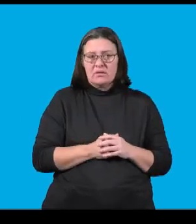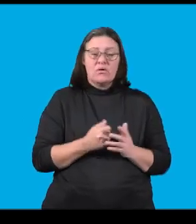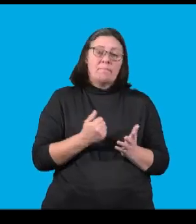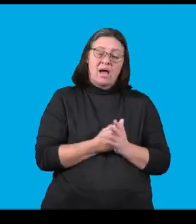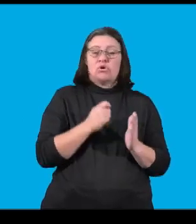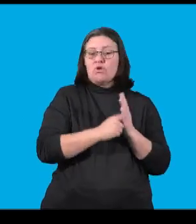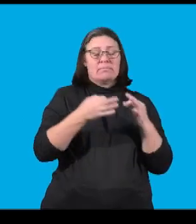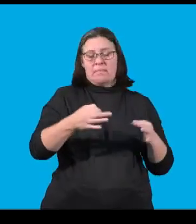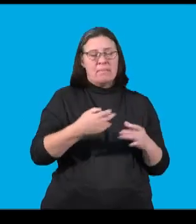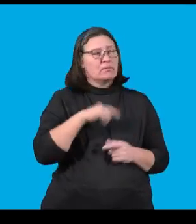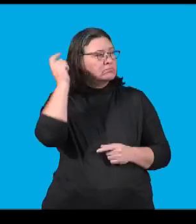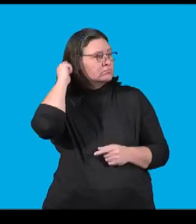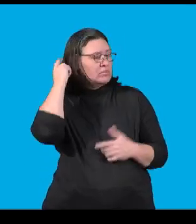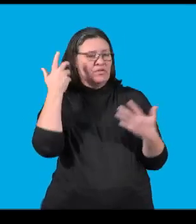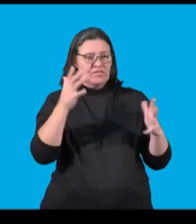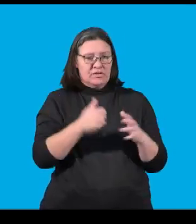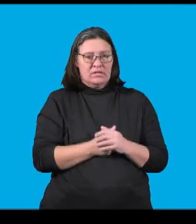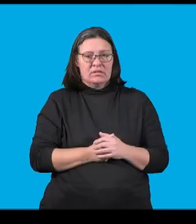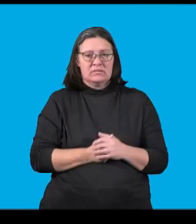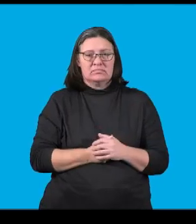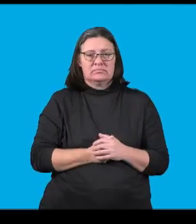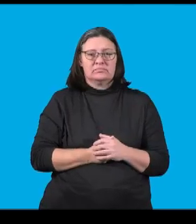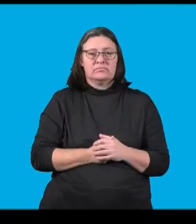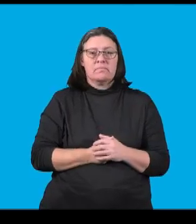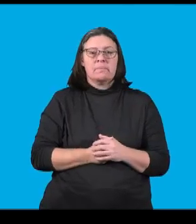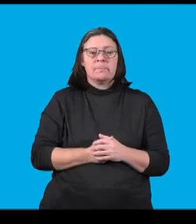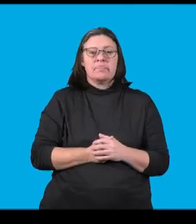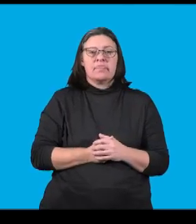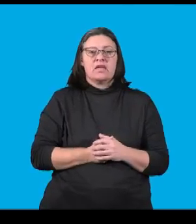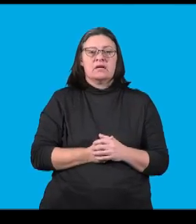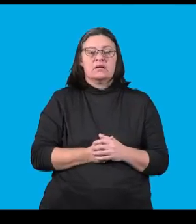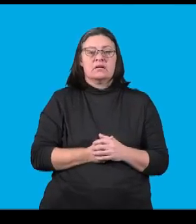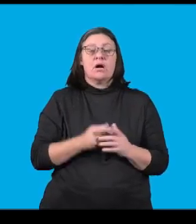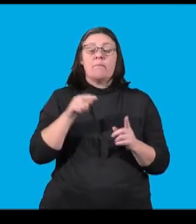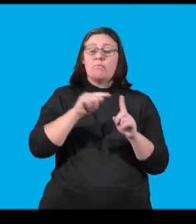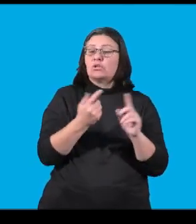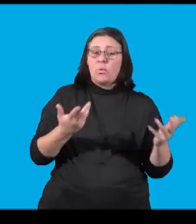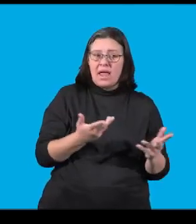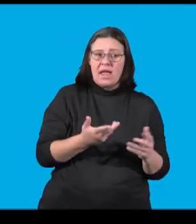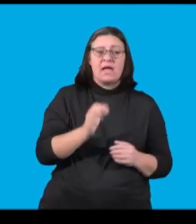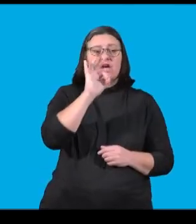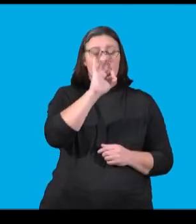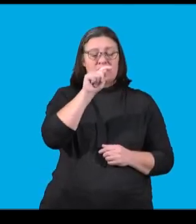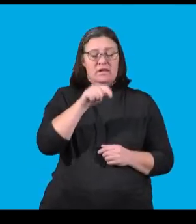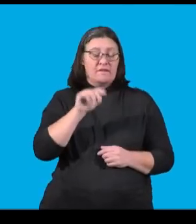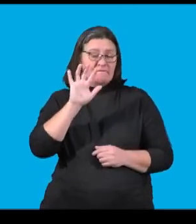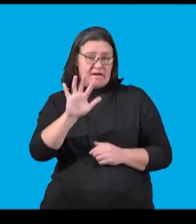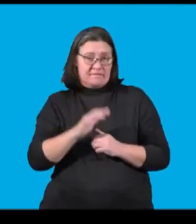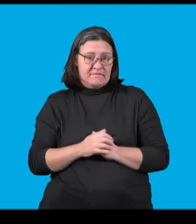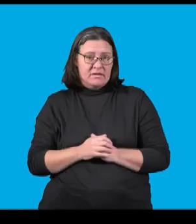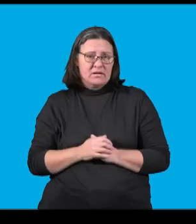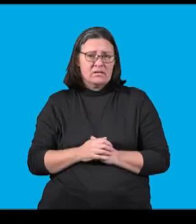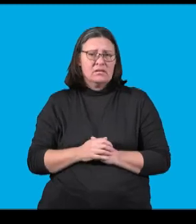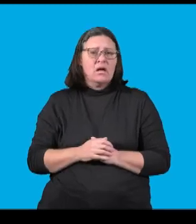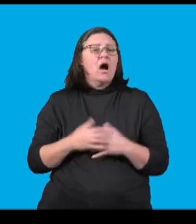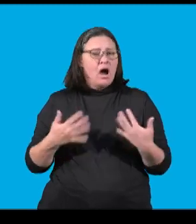have to literally write it on your paper. Find the equation of the tangent to this curve, which is a parabola, at the point 3, 5.